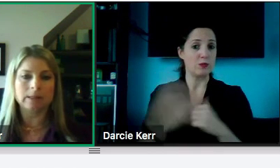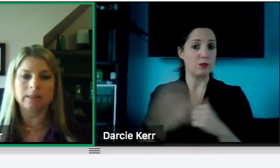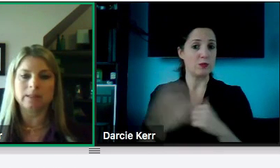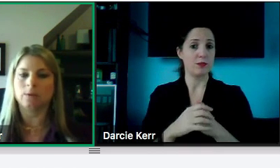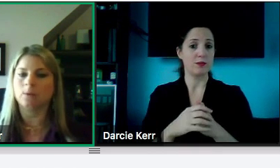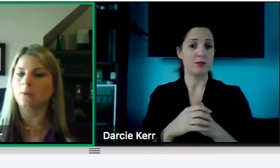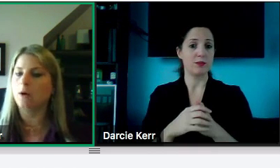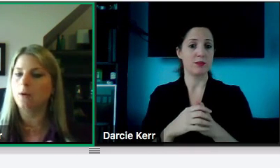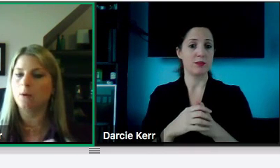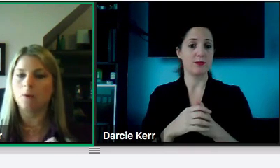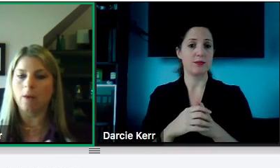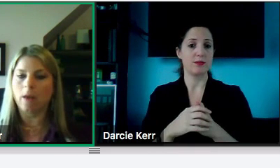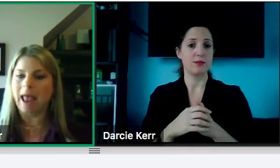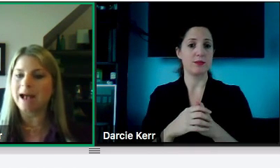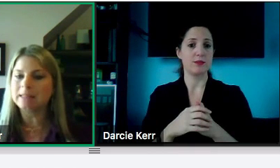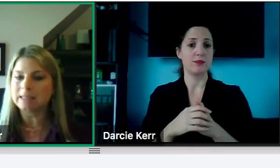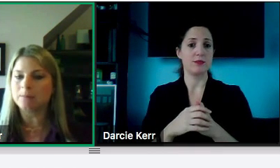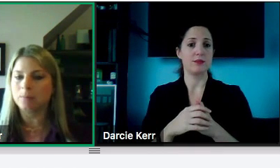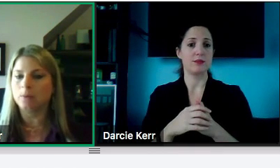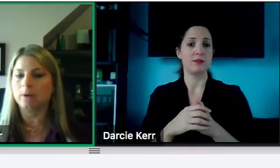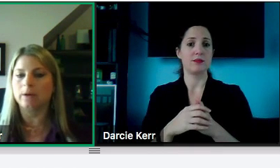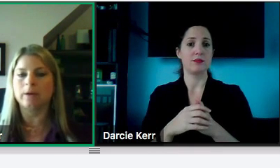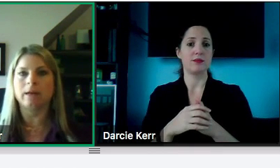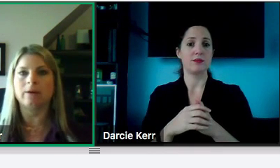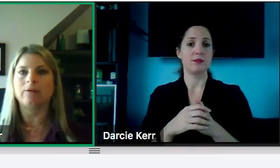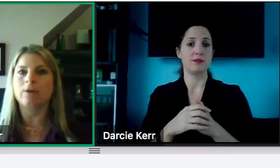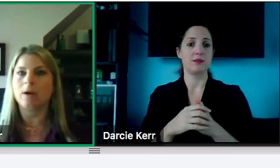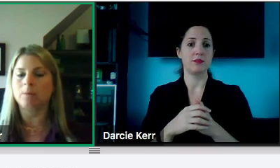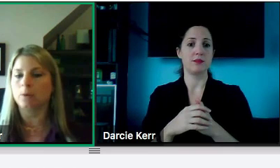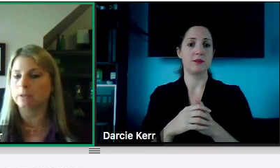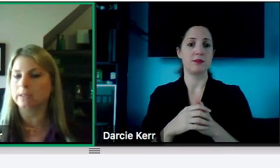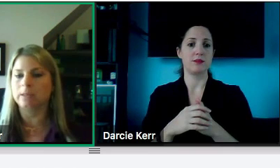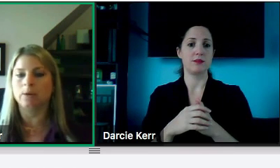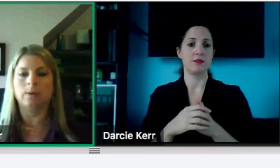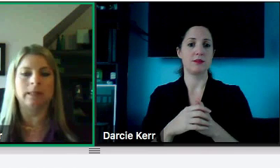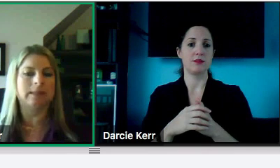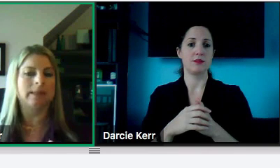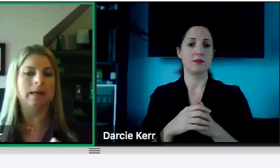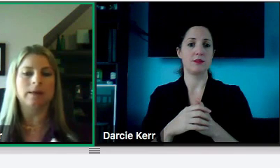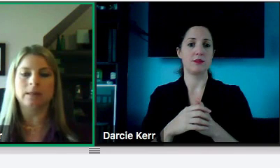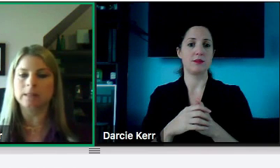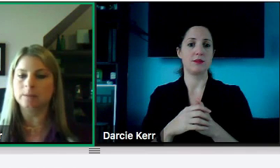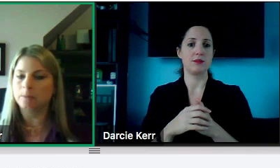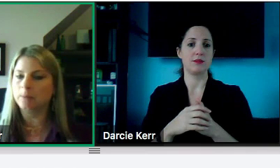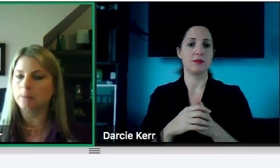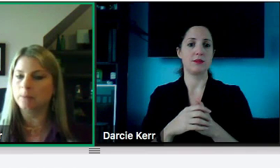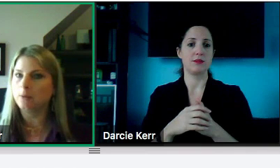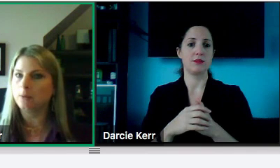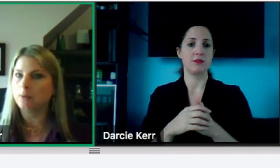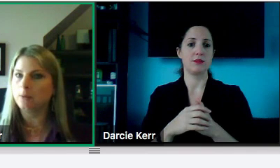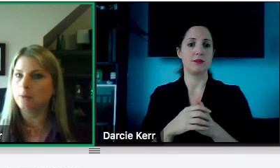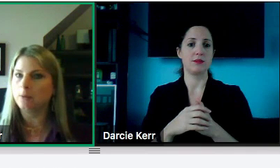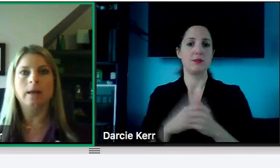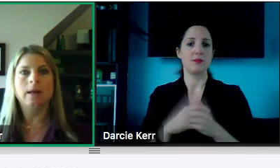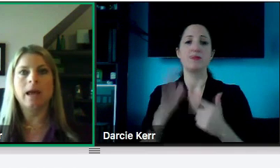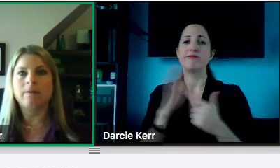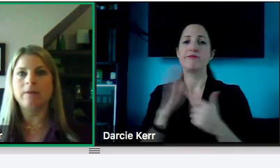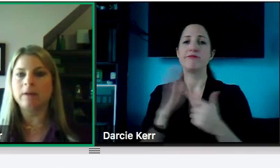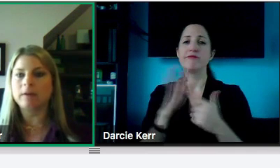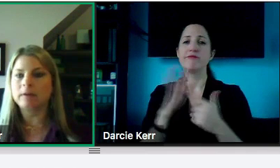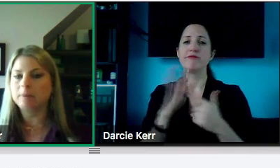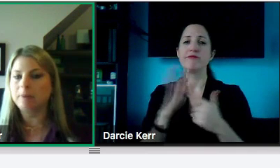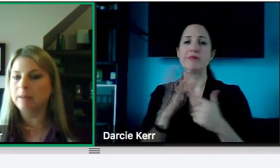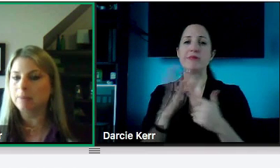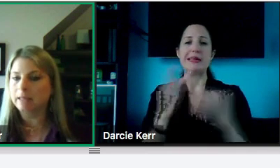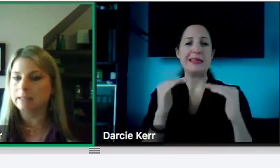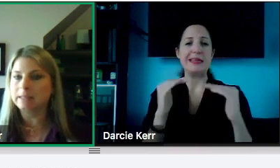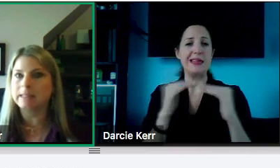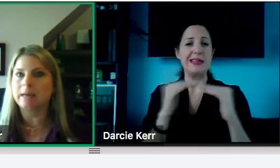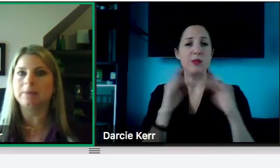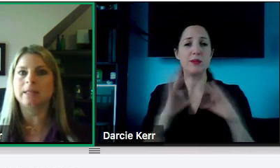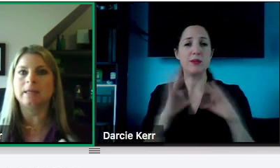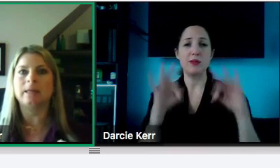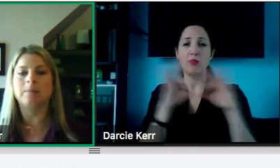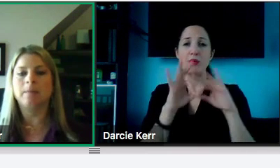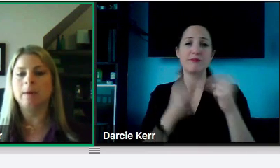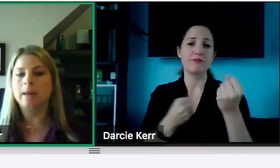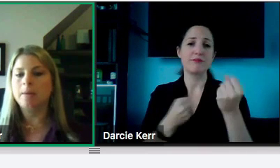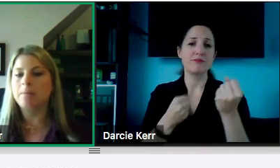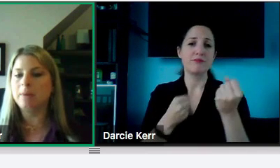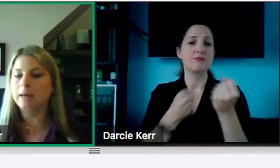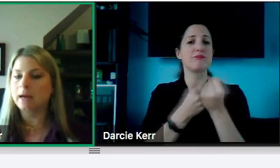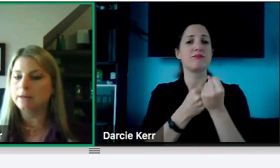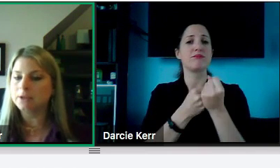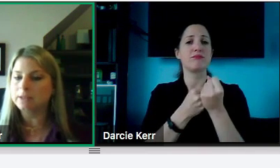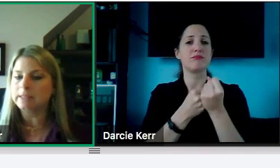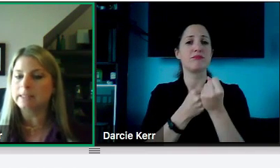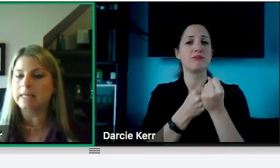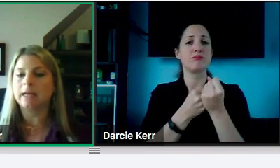what's also as important, if not more so, is the support, having people